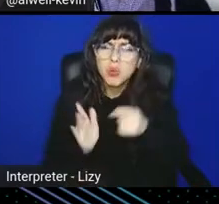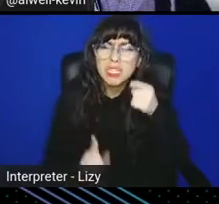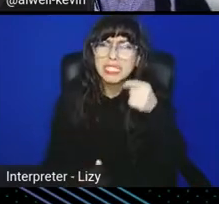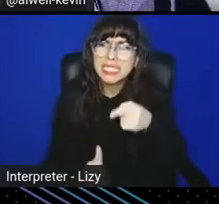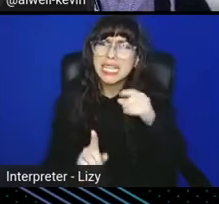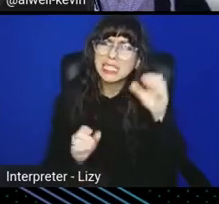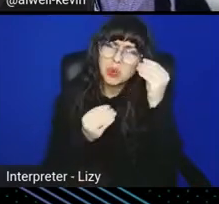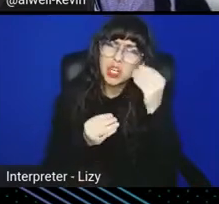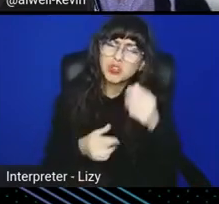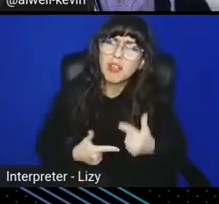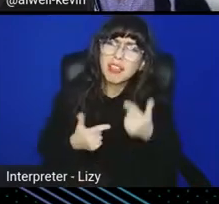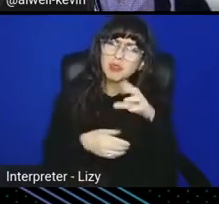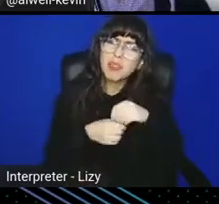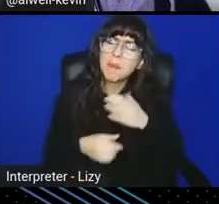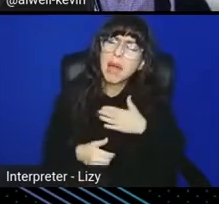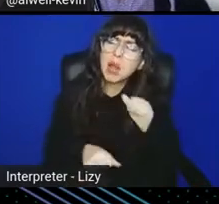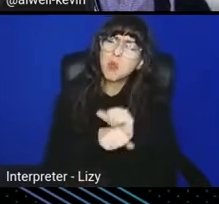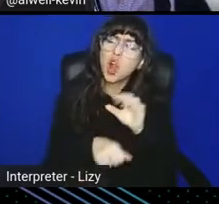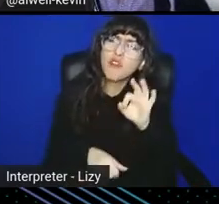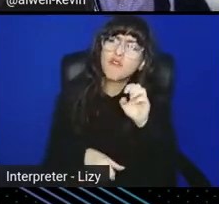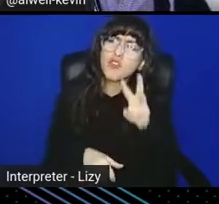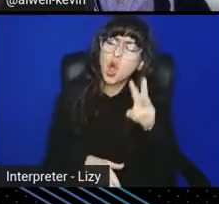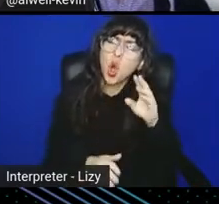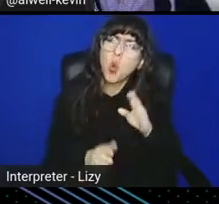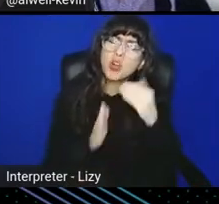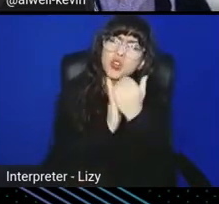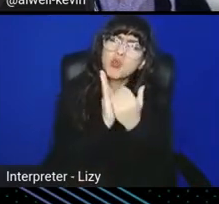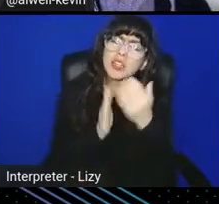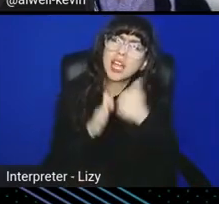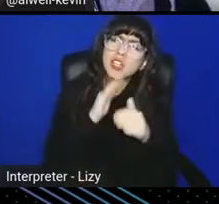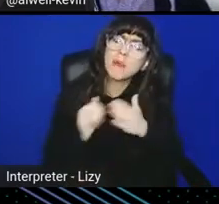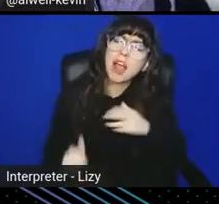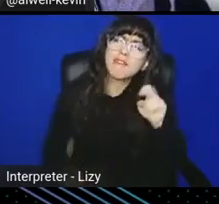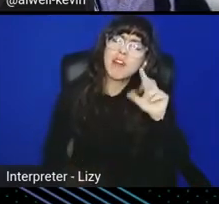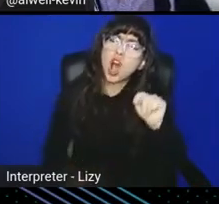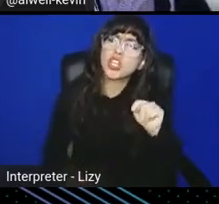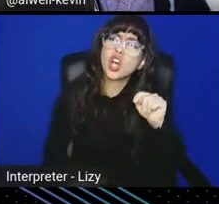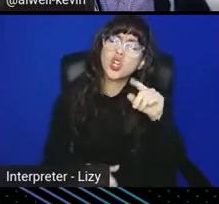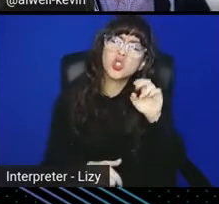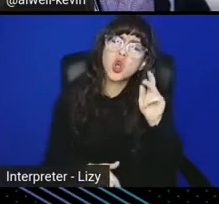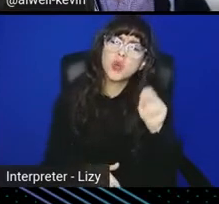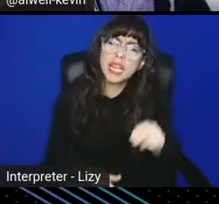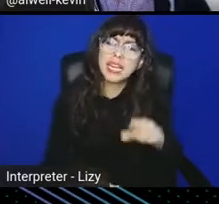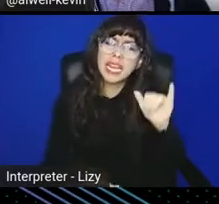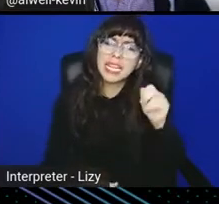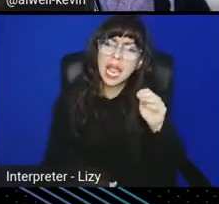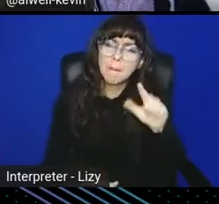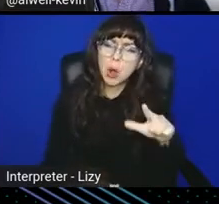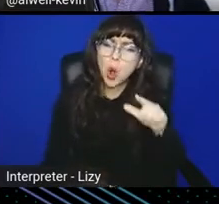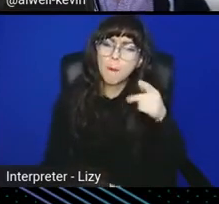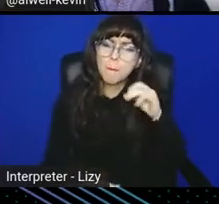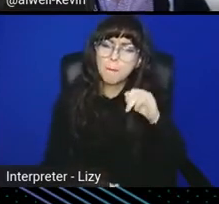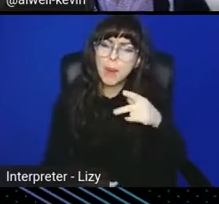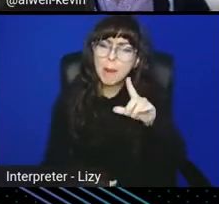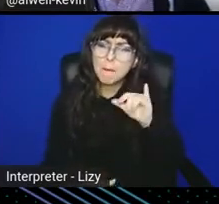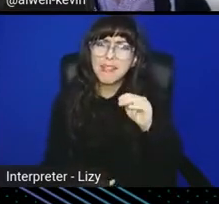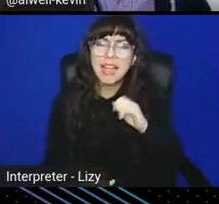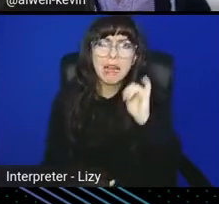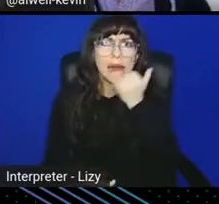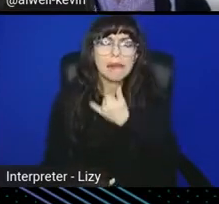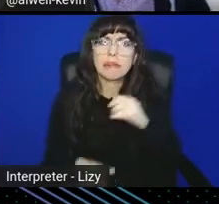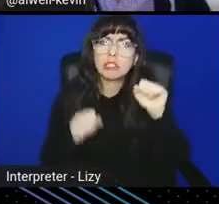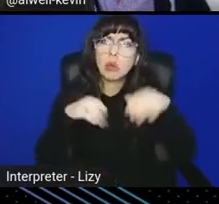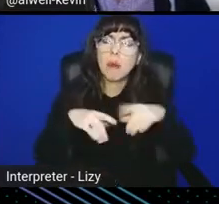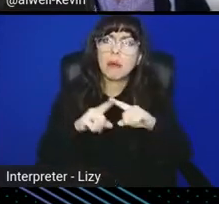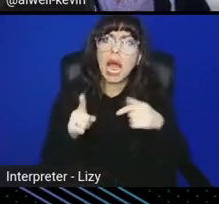this credential lives within my workflows directory under my Vault token YAML pipeline. So it looks like I've dropped that in. I was probably doing some testing.